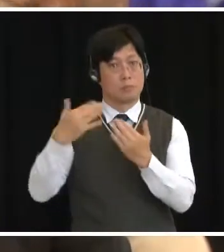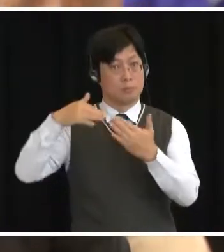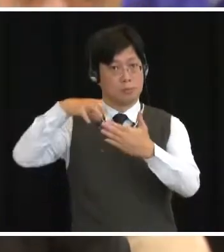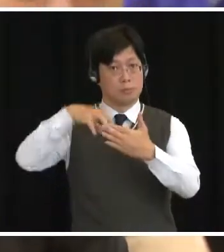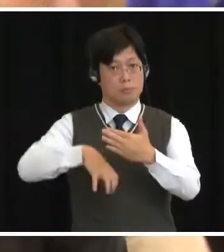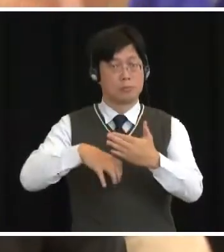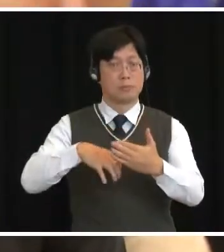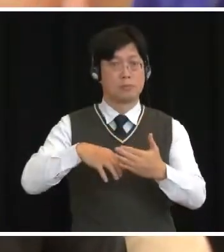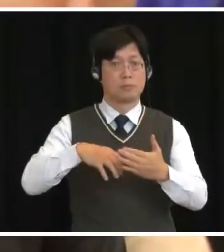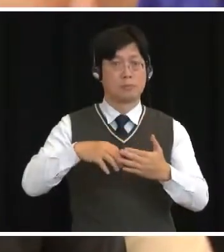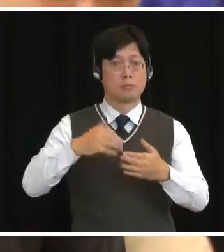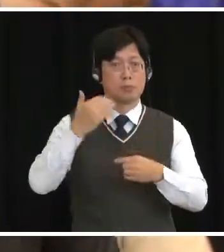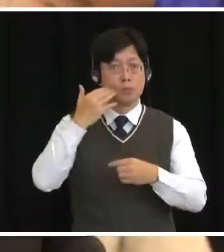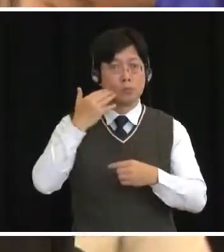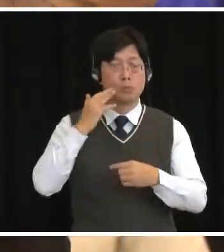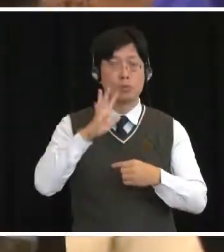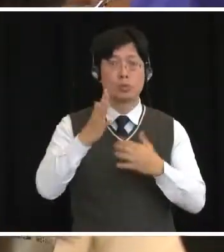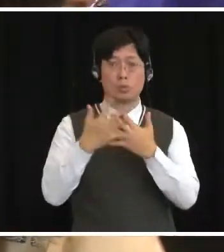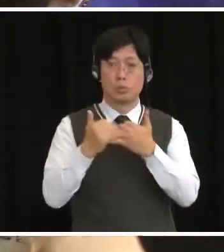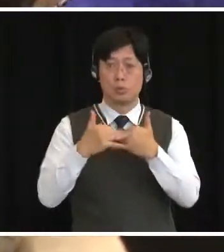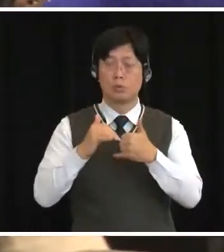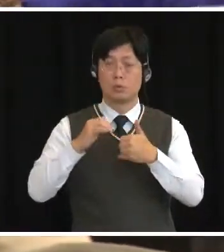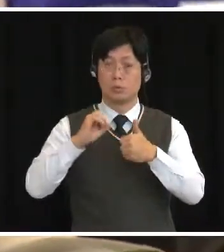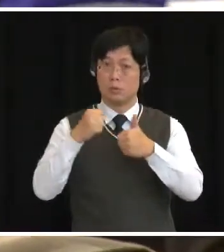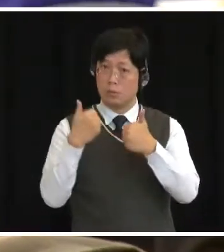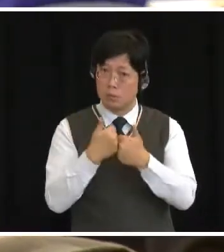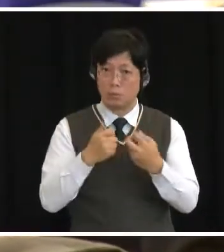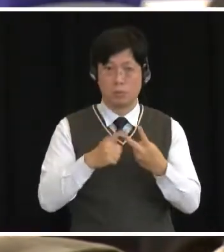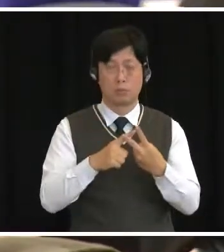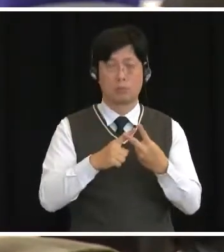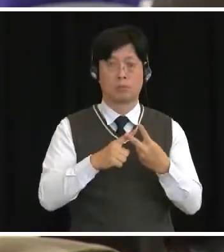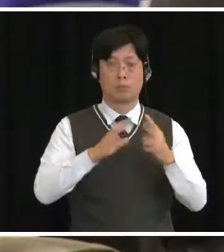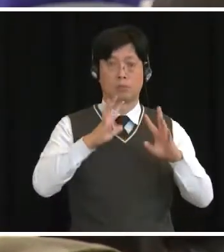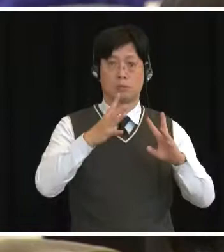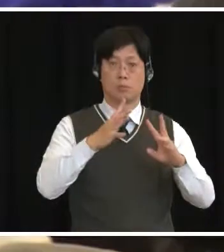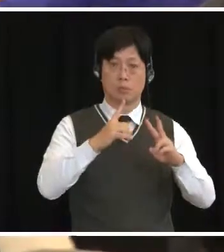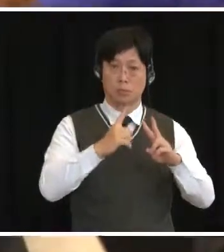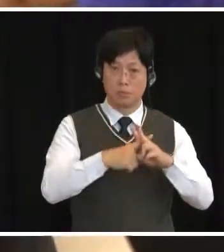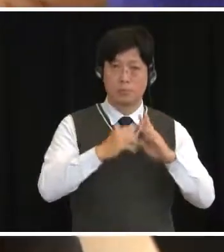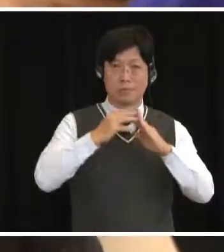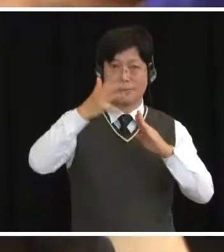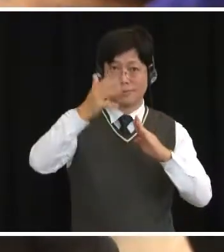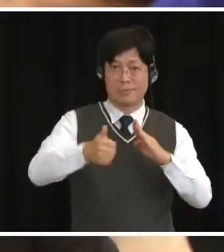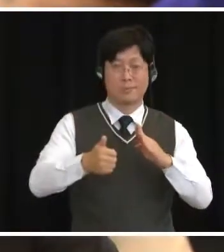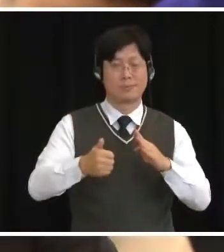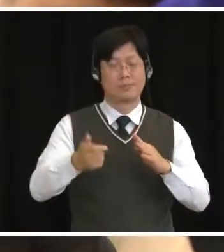of Education. At schools, we do have students'